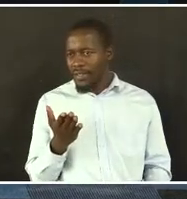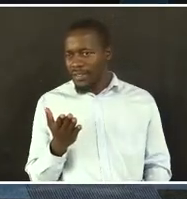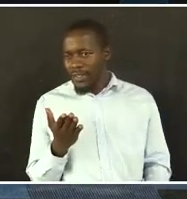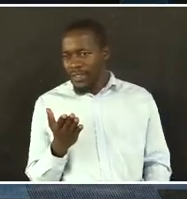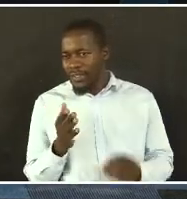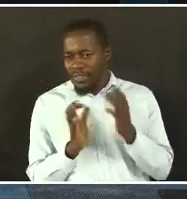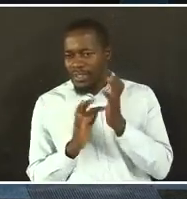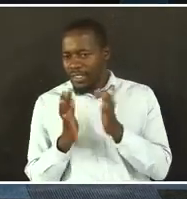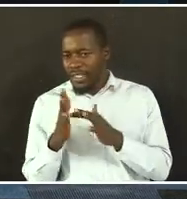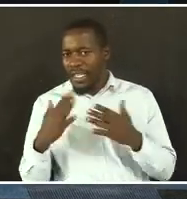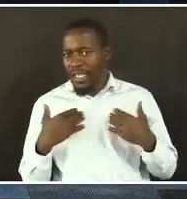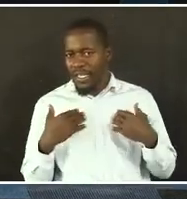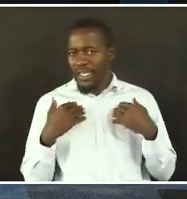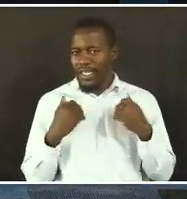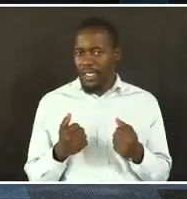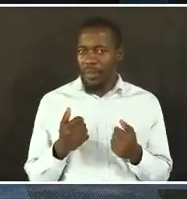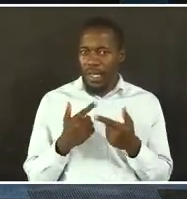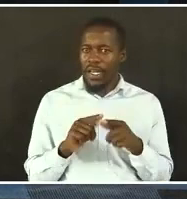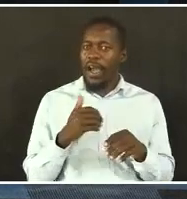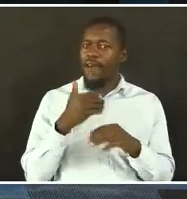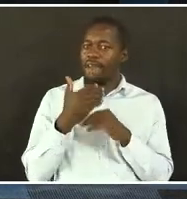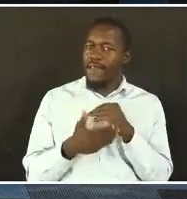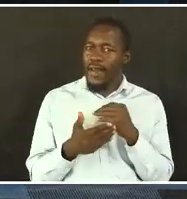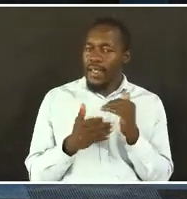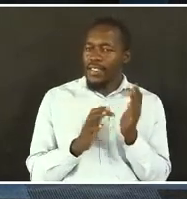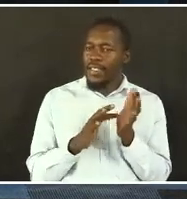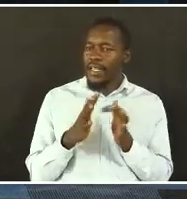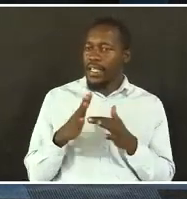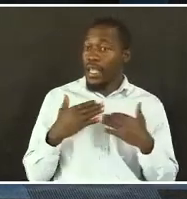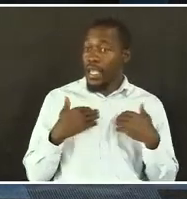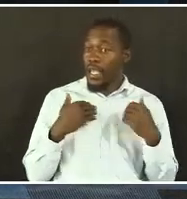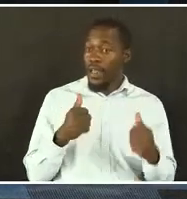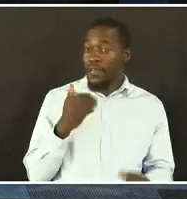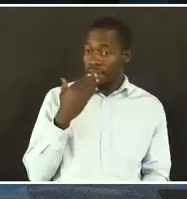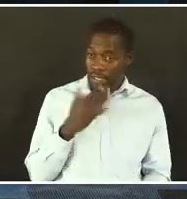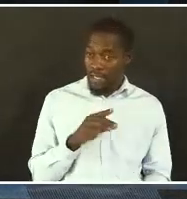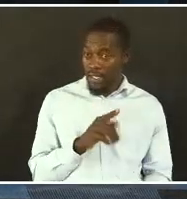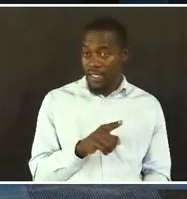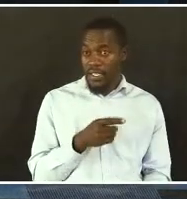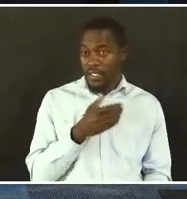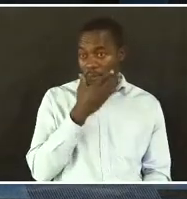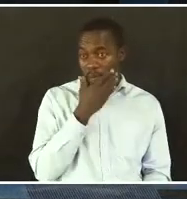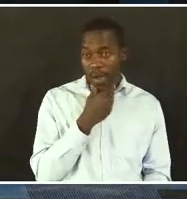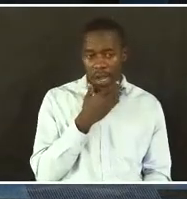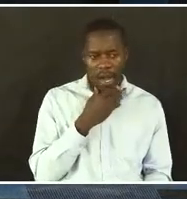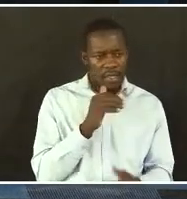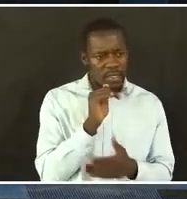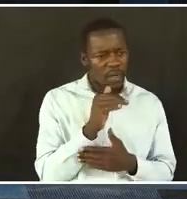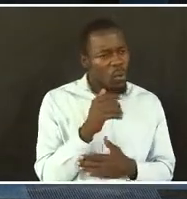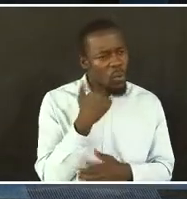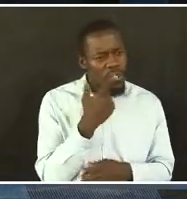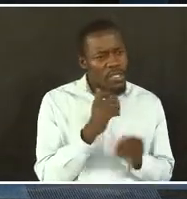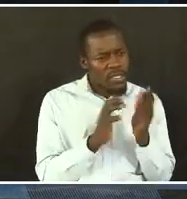until, because of what Jesus has done for him, he went on constantly talking about Jesus. And that is the